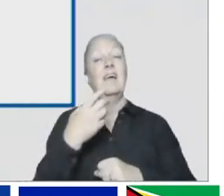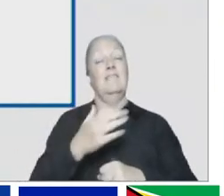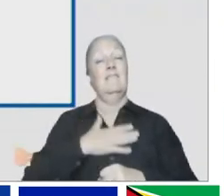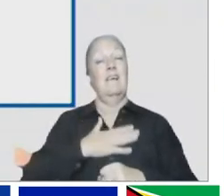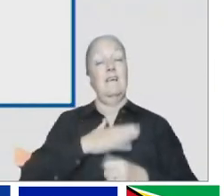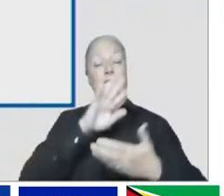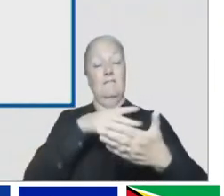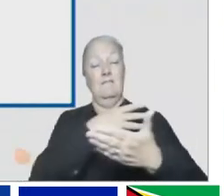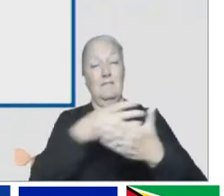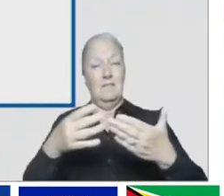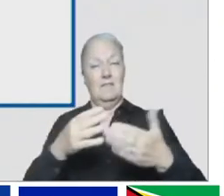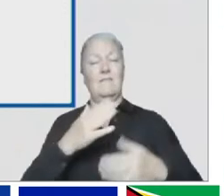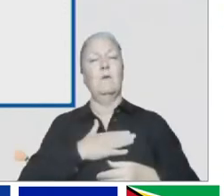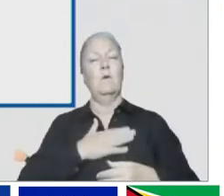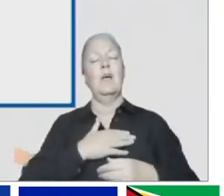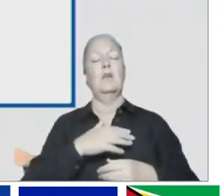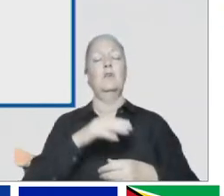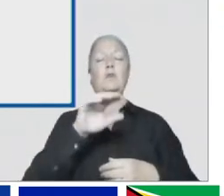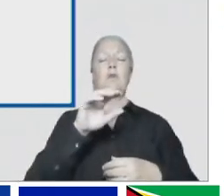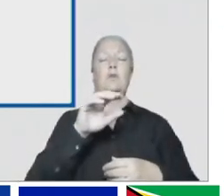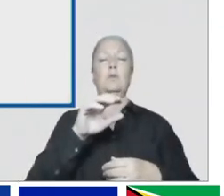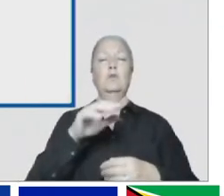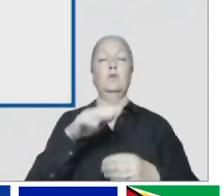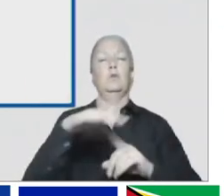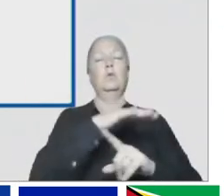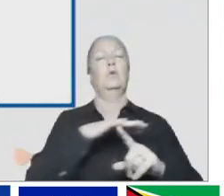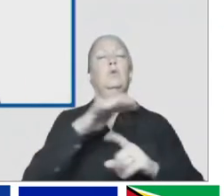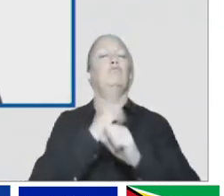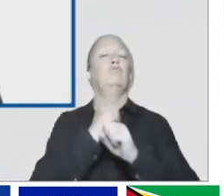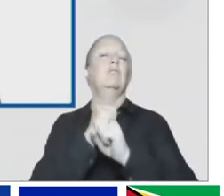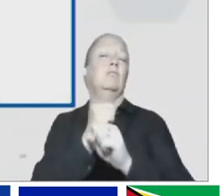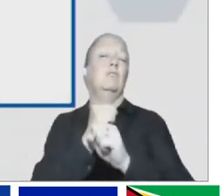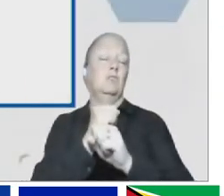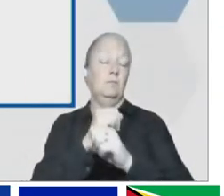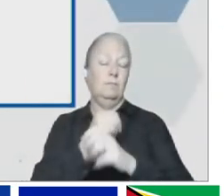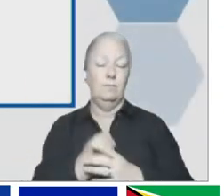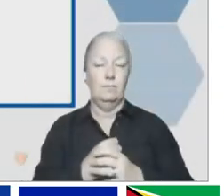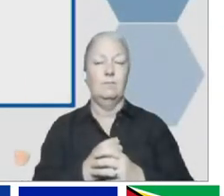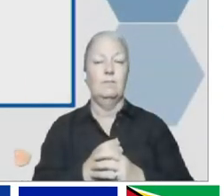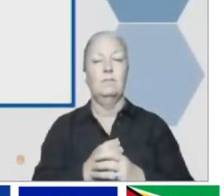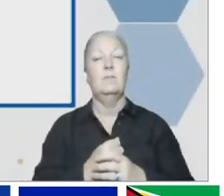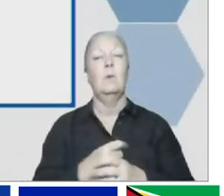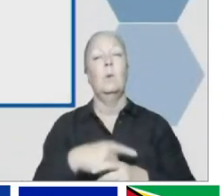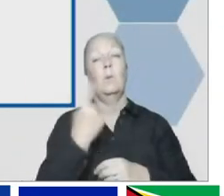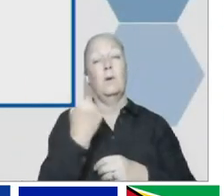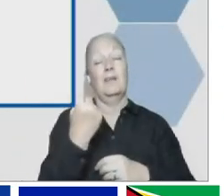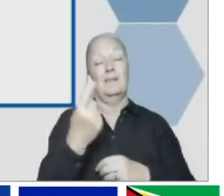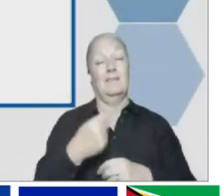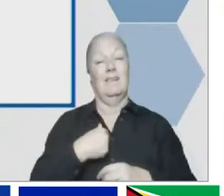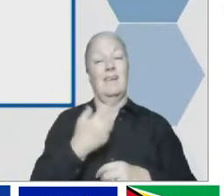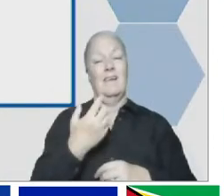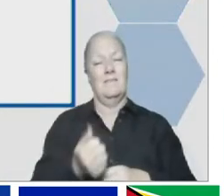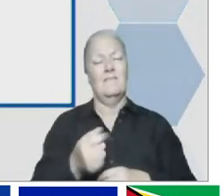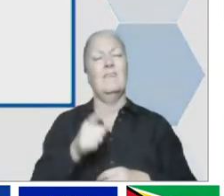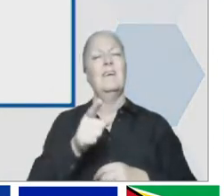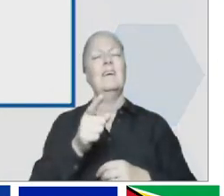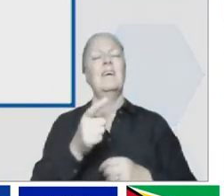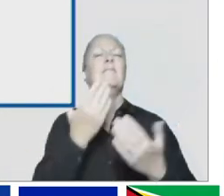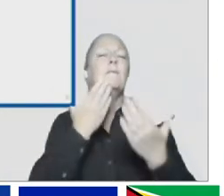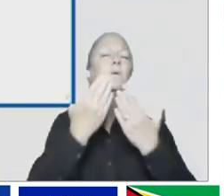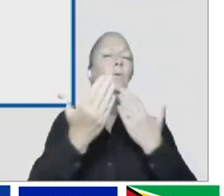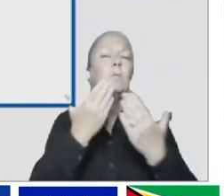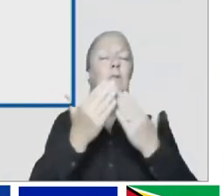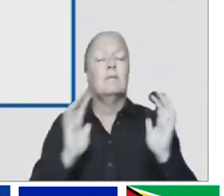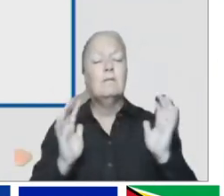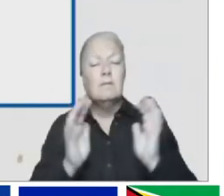strategy. One of the main functions of the committee is the provision of a forum for networking and collaboration across programs